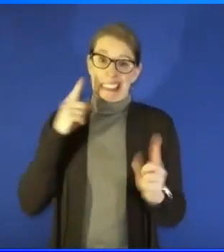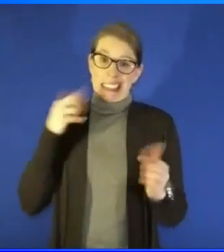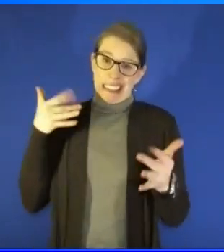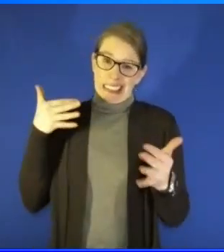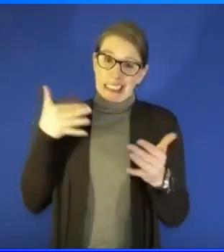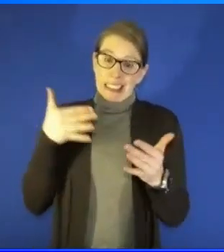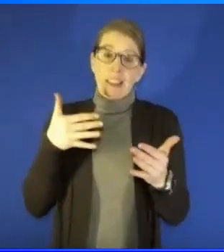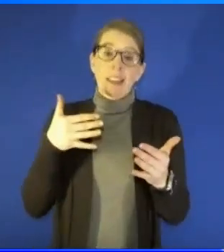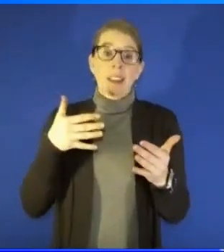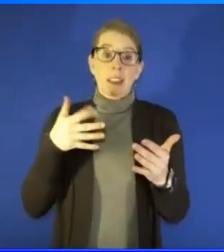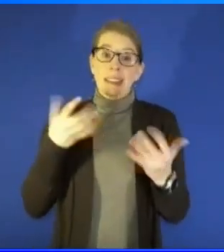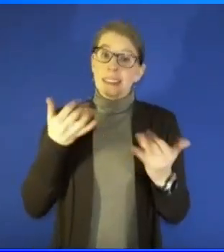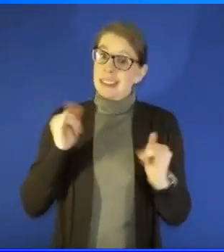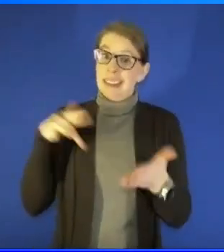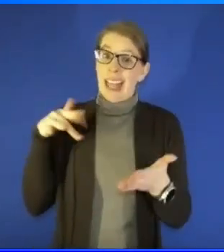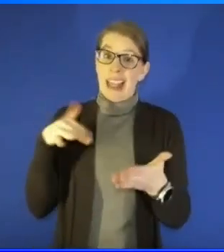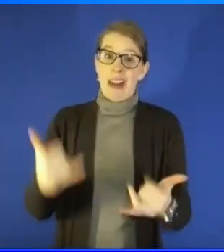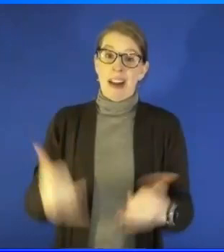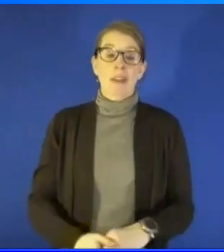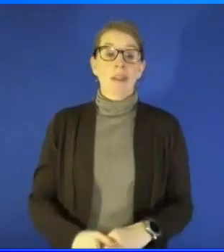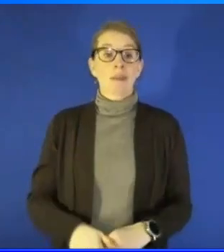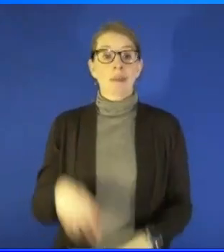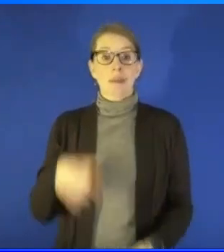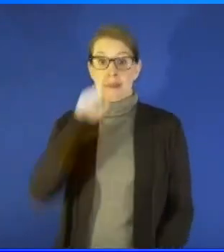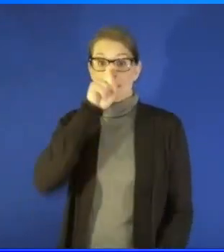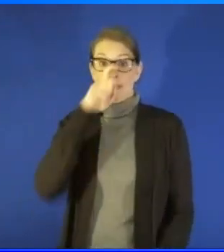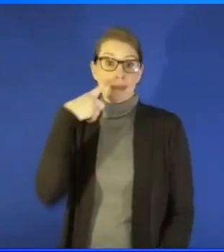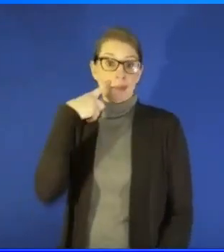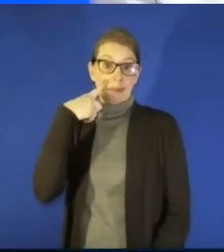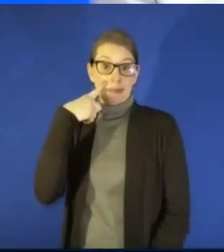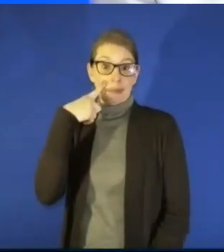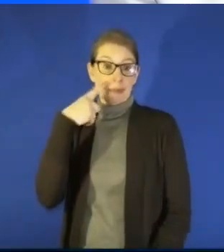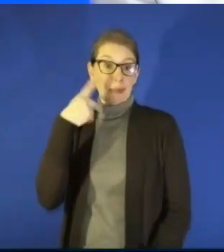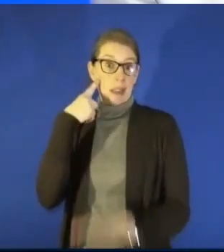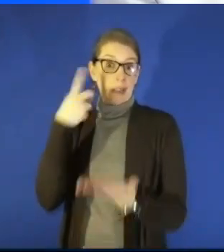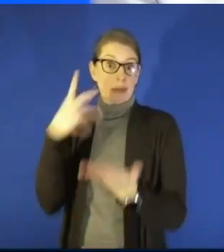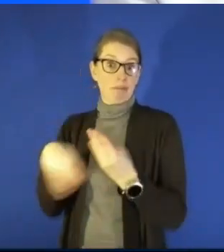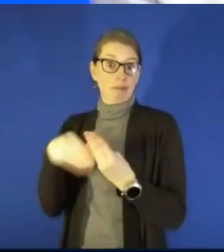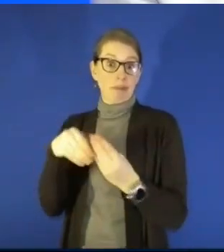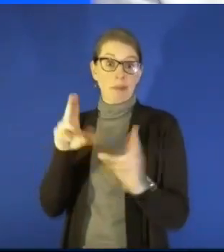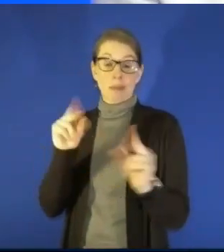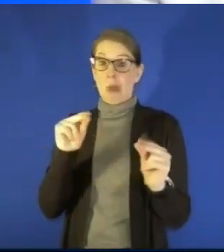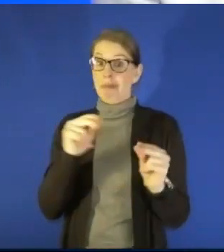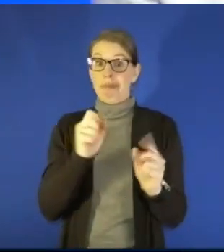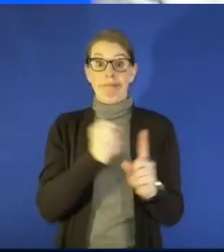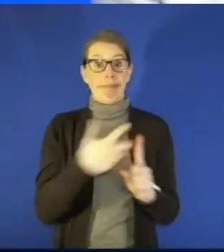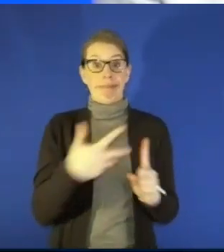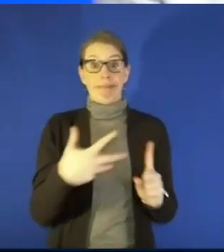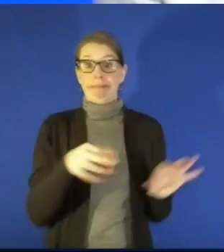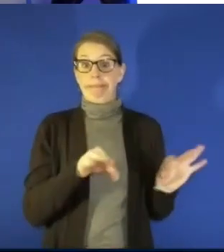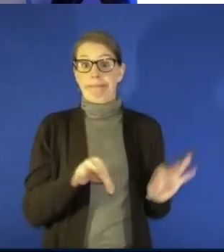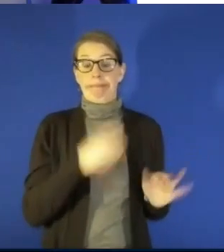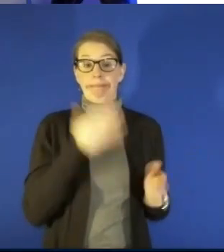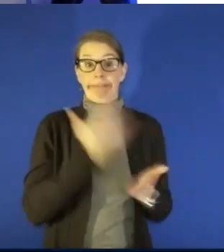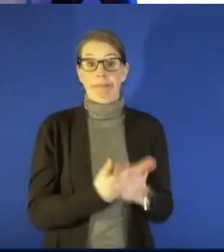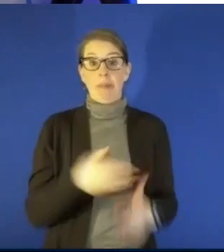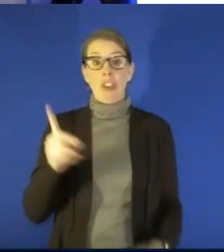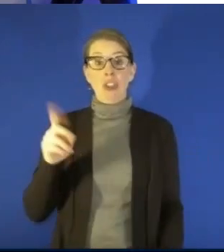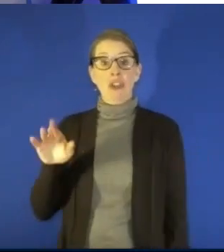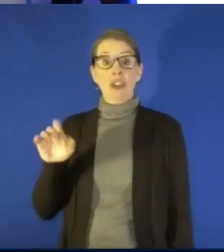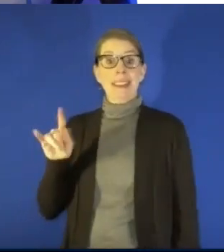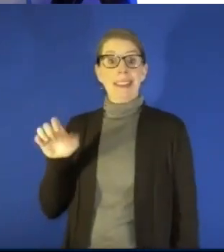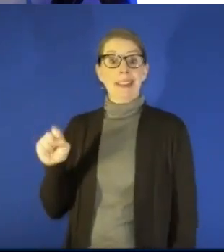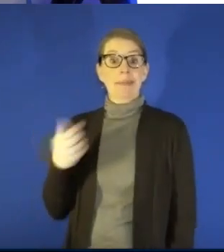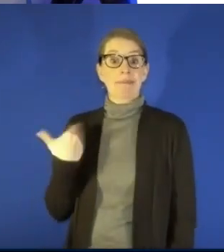tonight. Hawkeye, I don't know if you have any thoughts in regards to. No, I think you summed it up very well. Dr. Stites? I